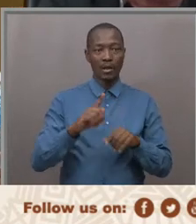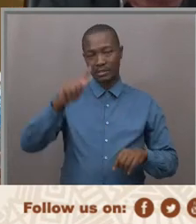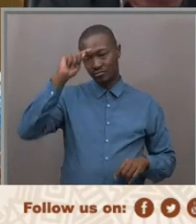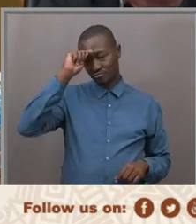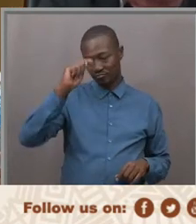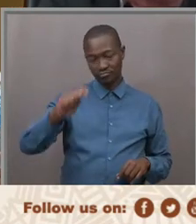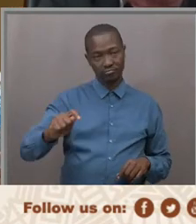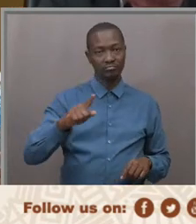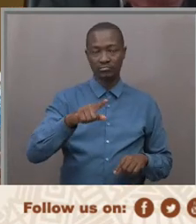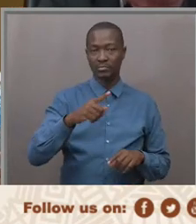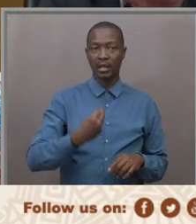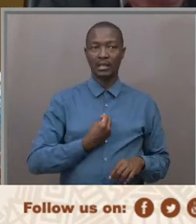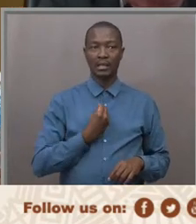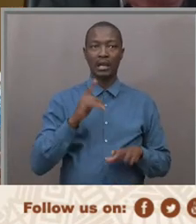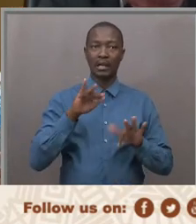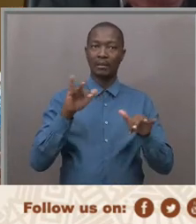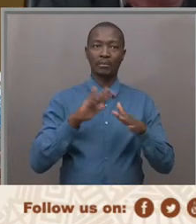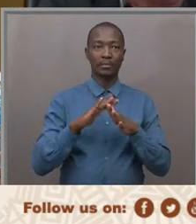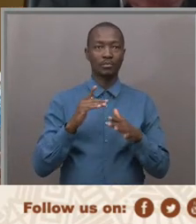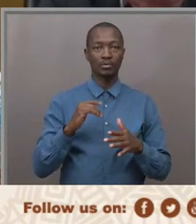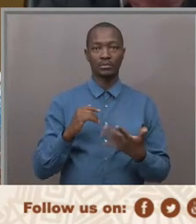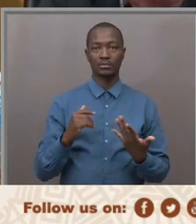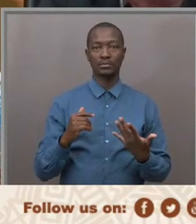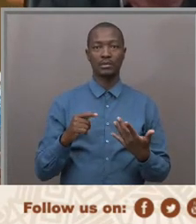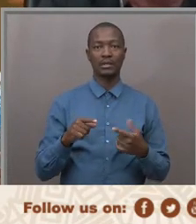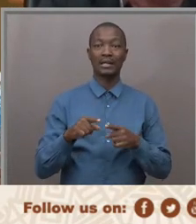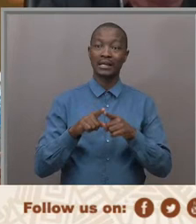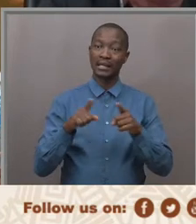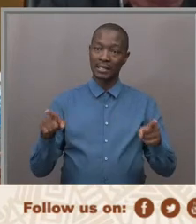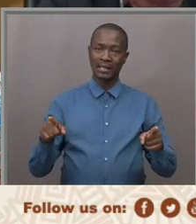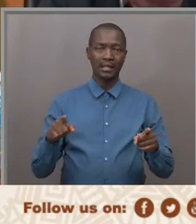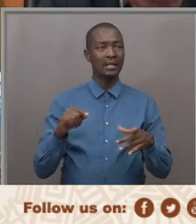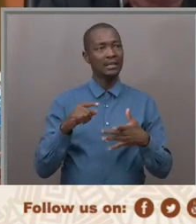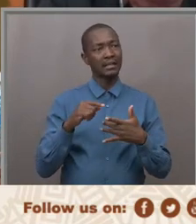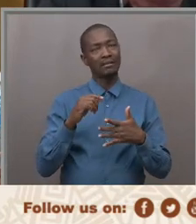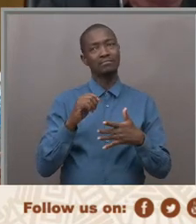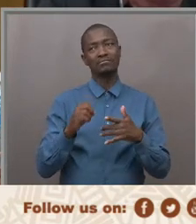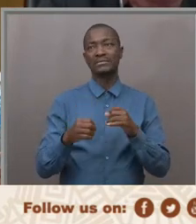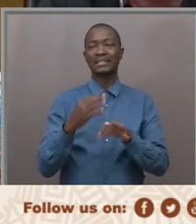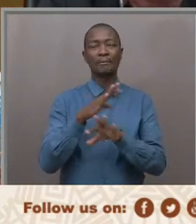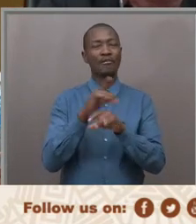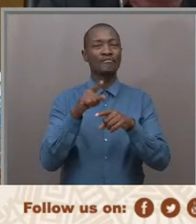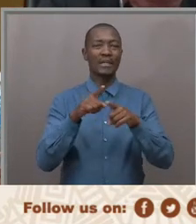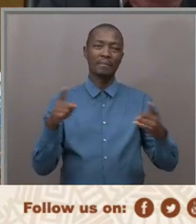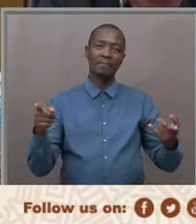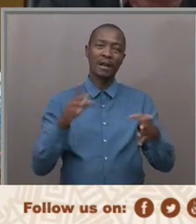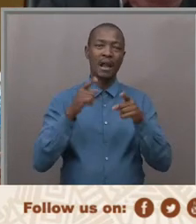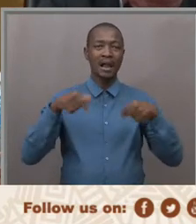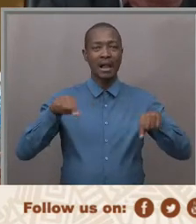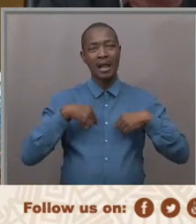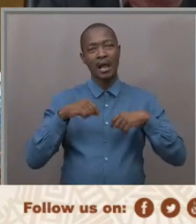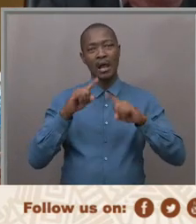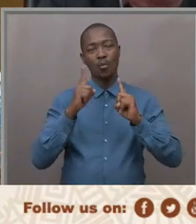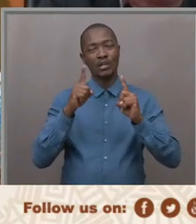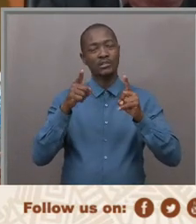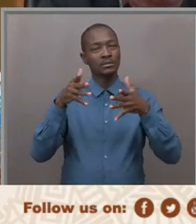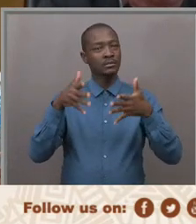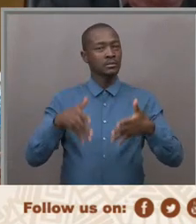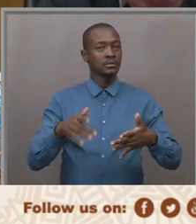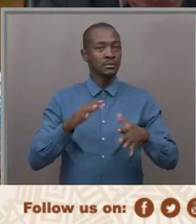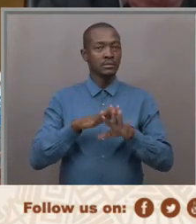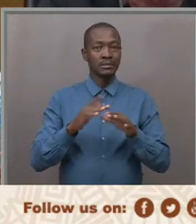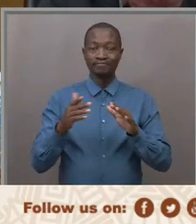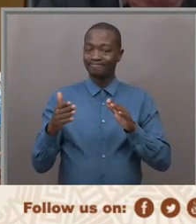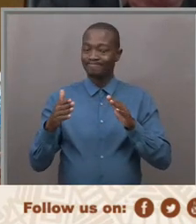educators who made us proud. They too were fearful. Some of them, our educators, passed